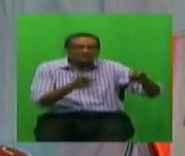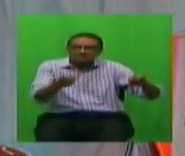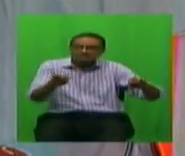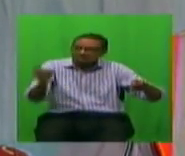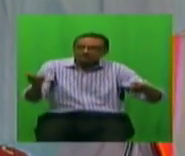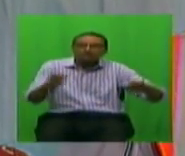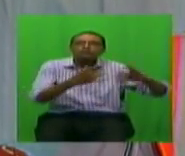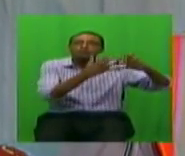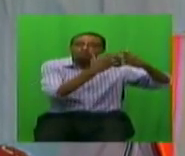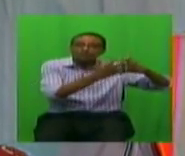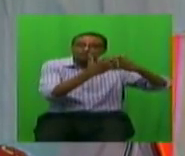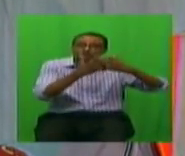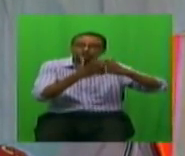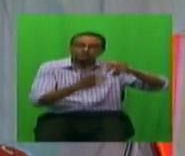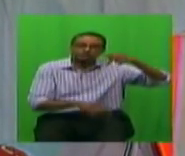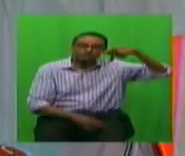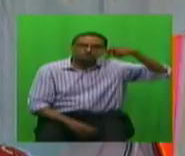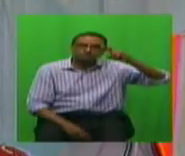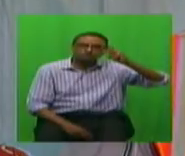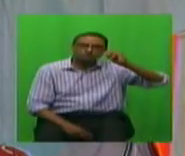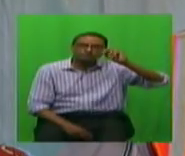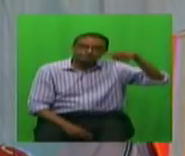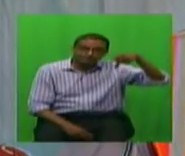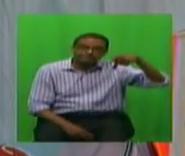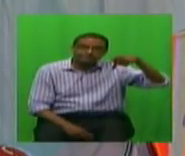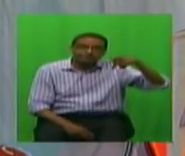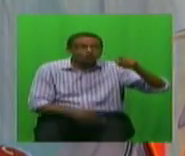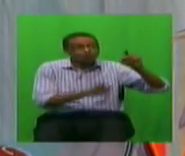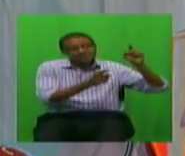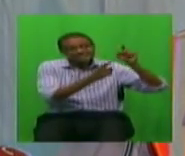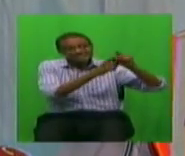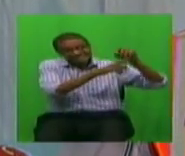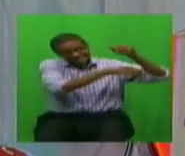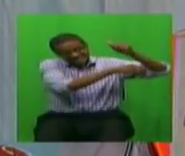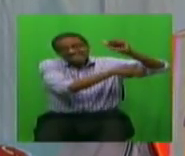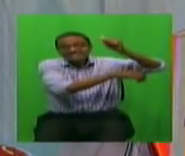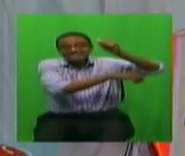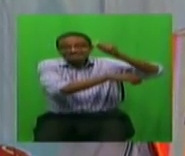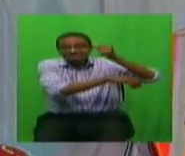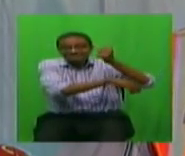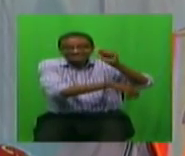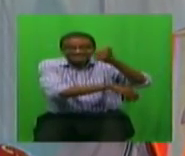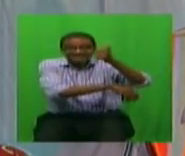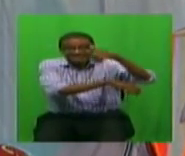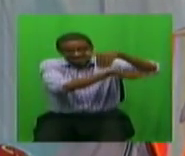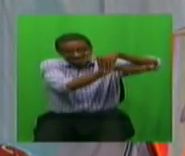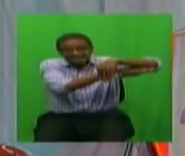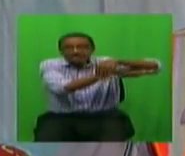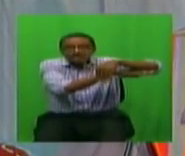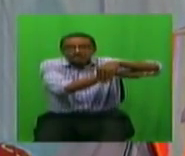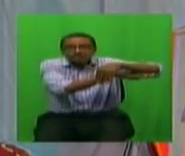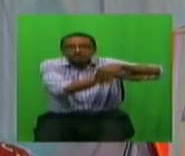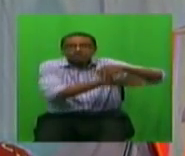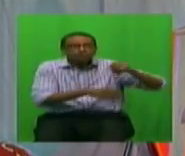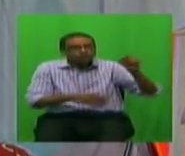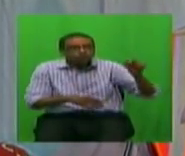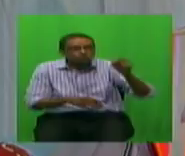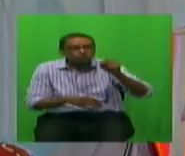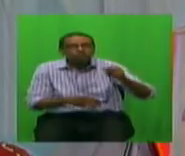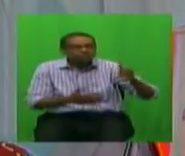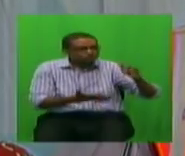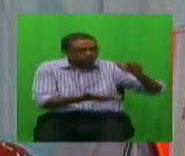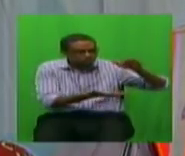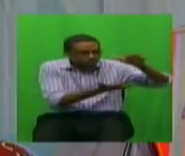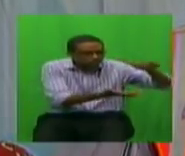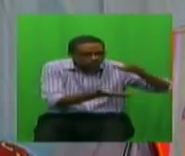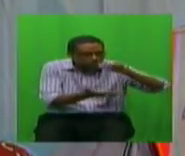o'clock, we had people out there ensuring that the pumps were filled with diesel, and we brought in extra pumps to try to take the